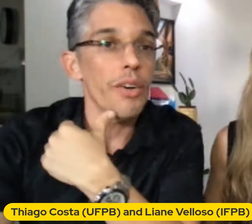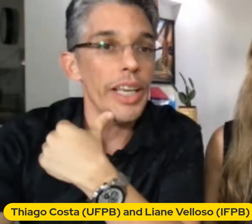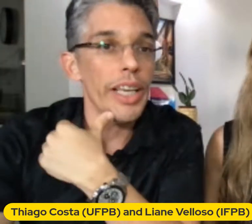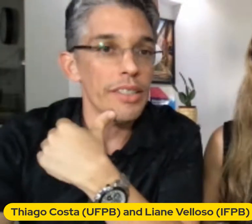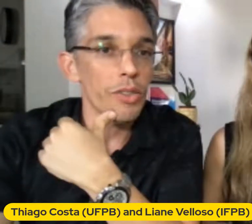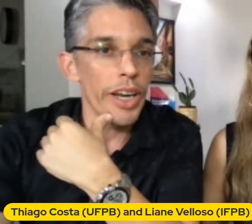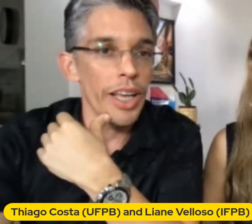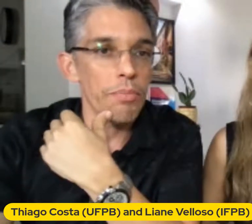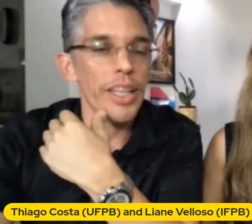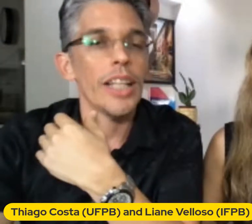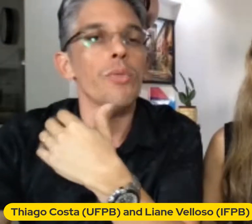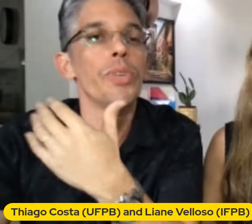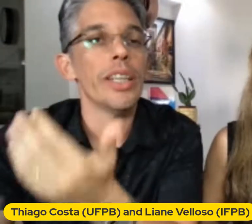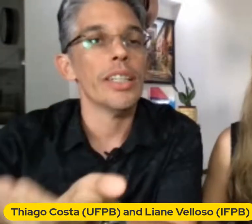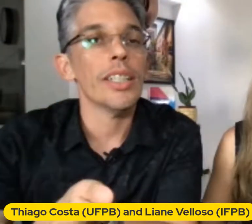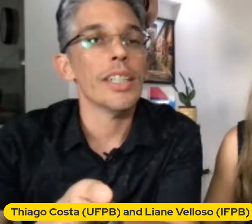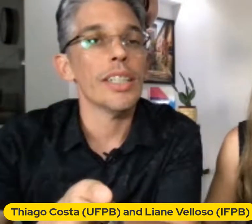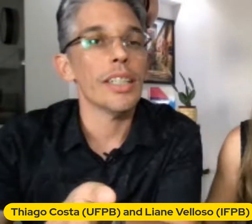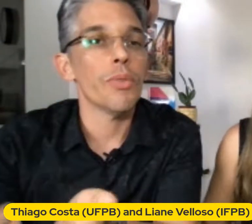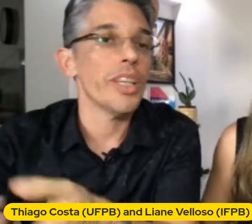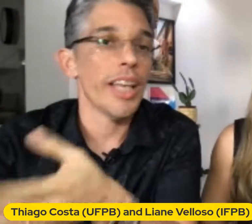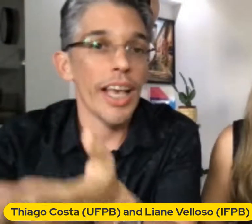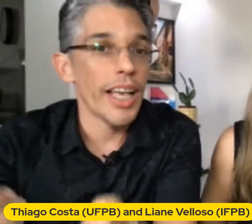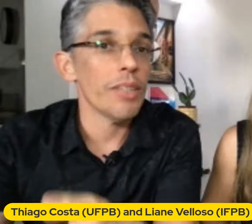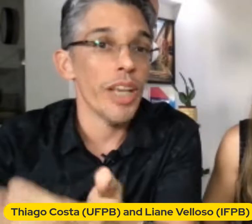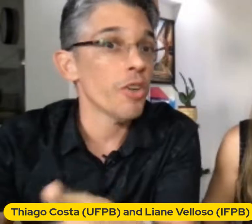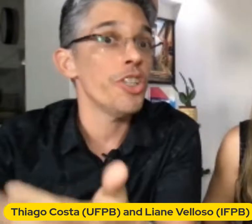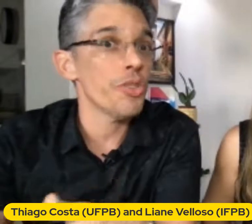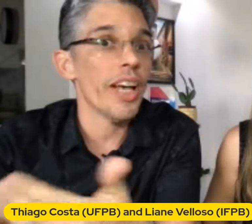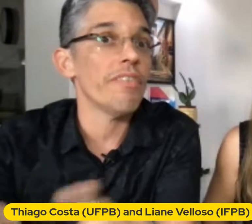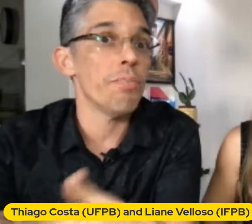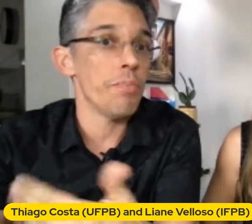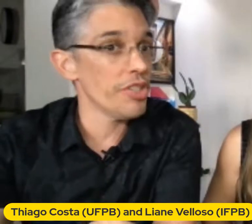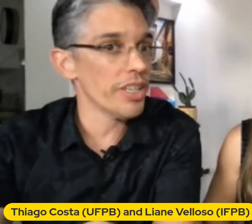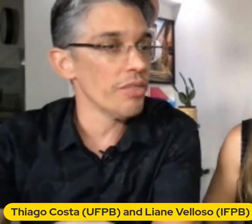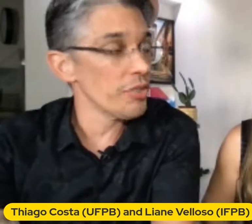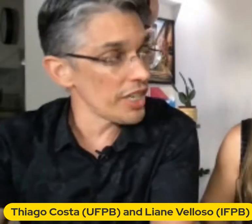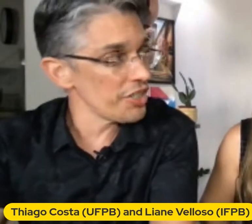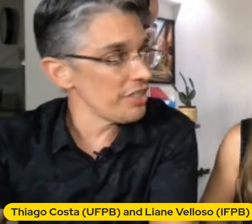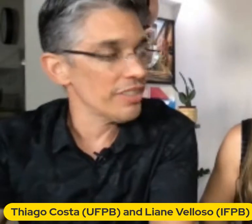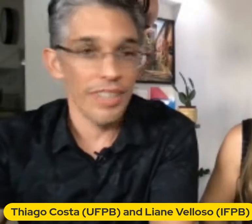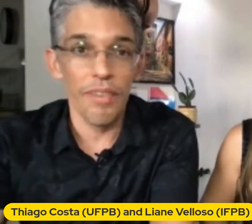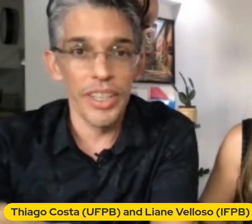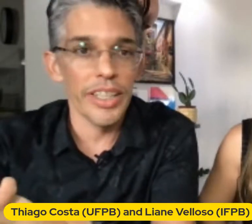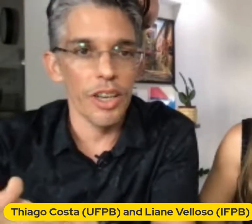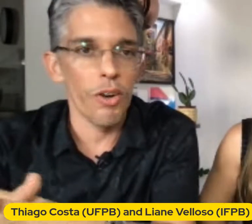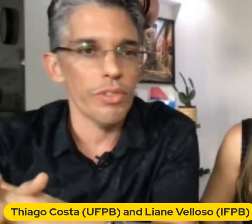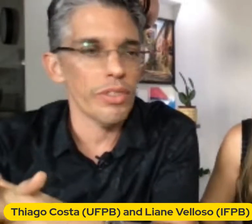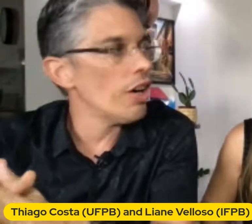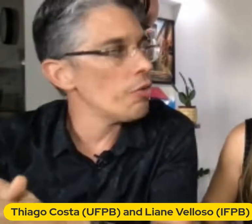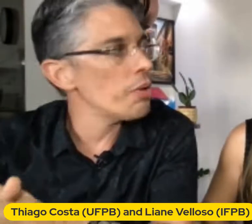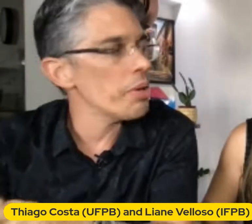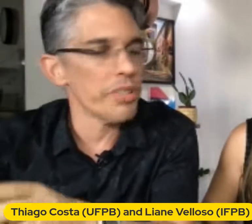posted on our Instagram that we are going to have a musical attraction. I think